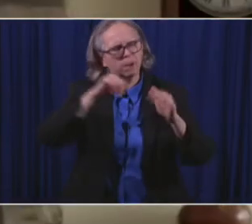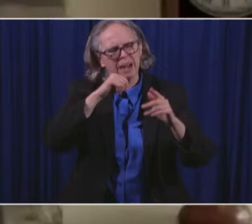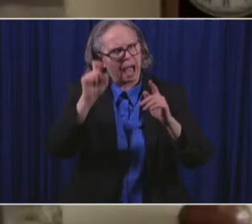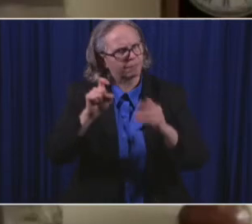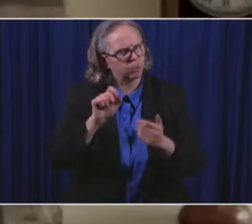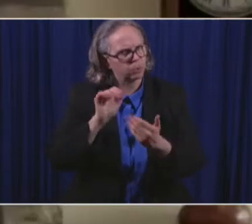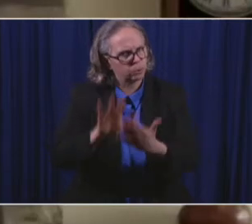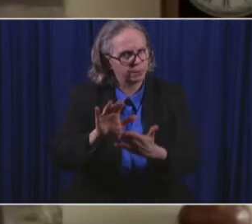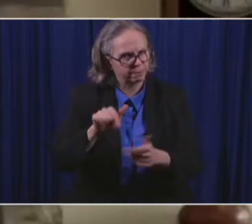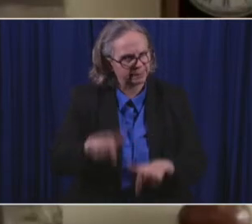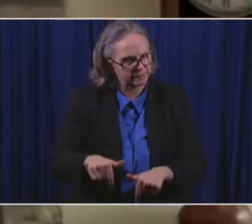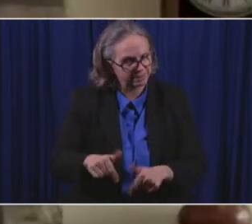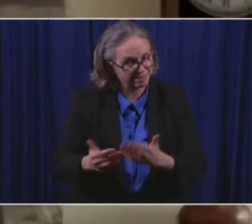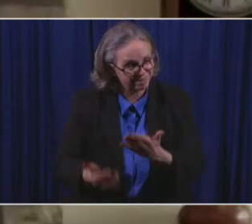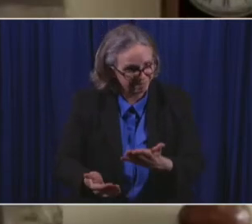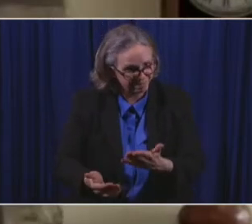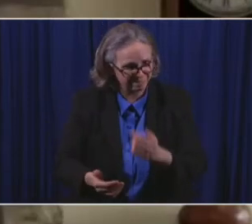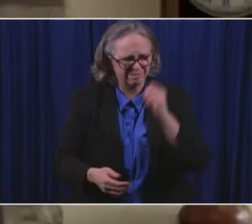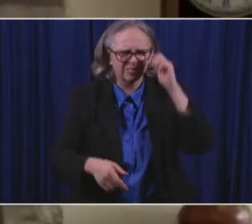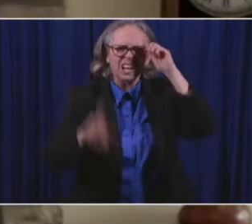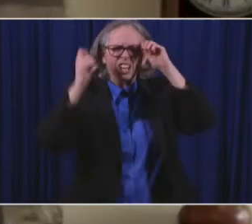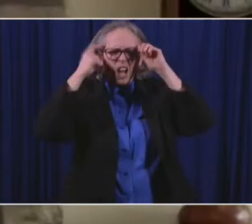Yeah, I would just add to that is,